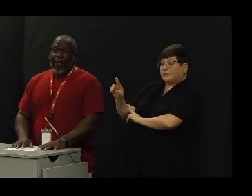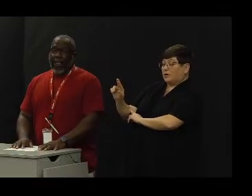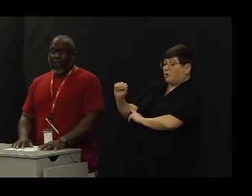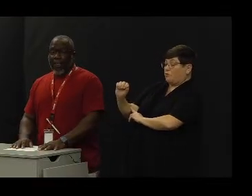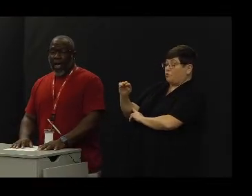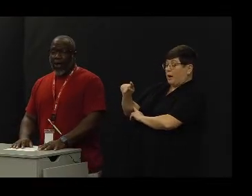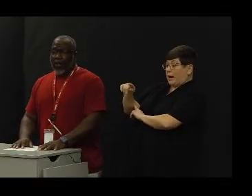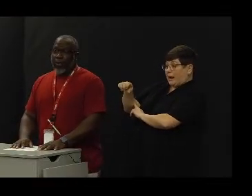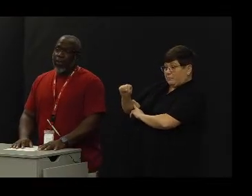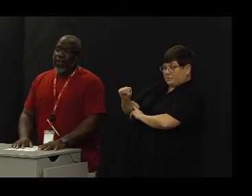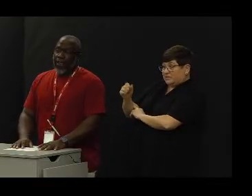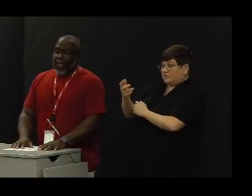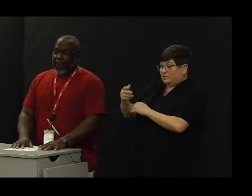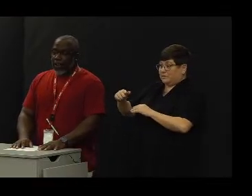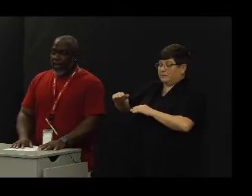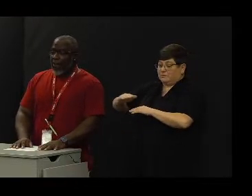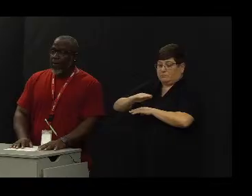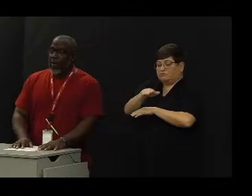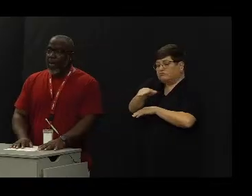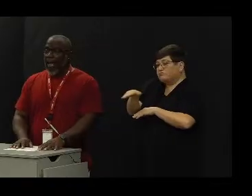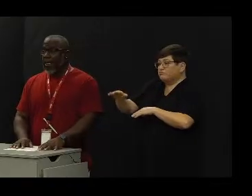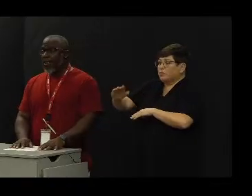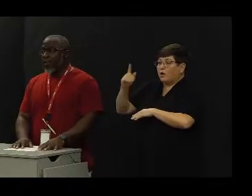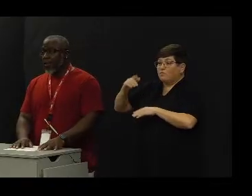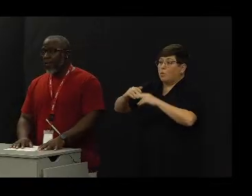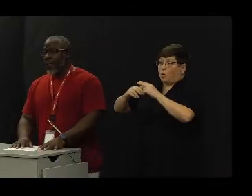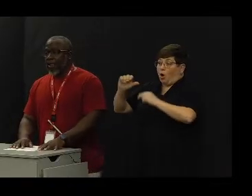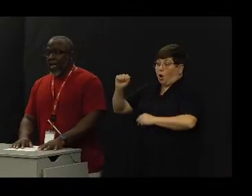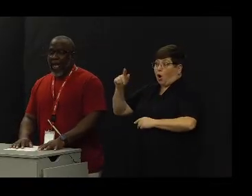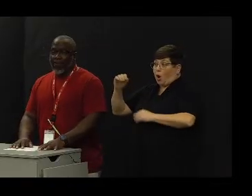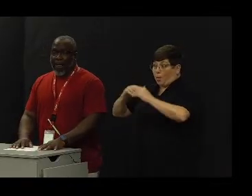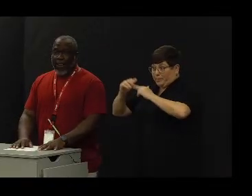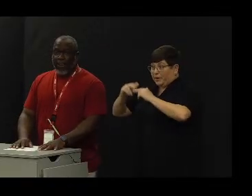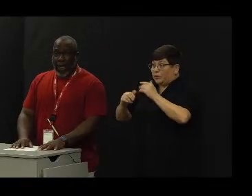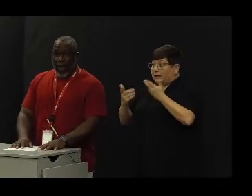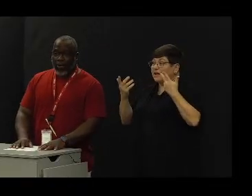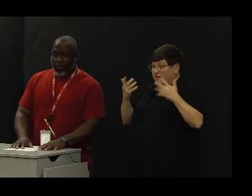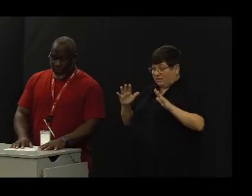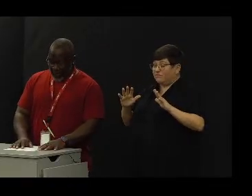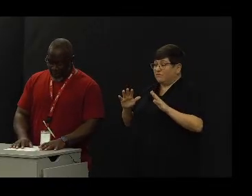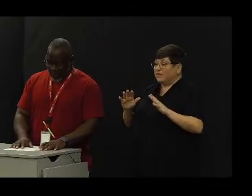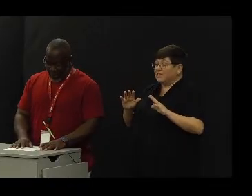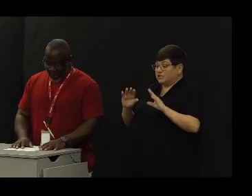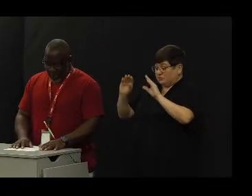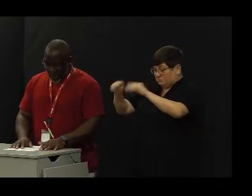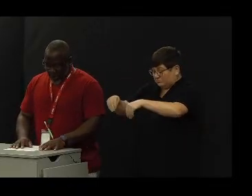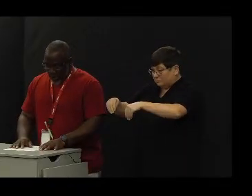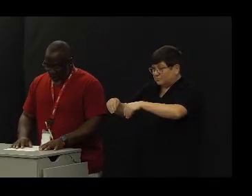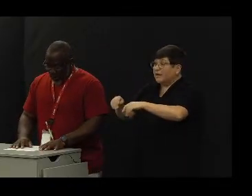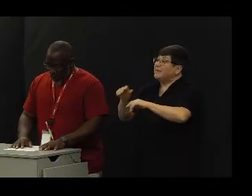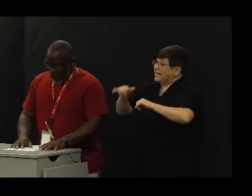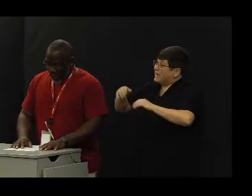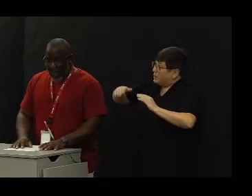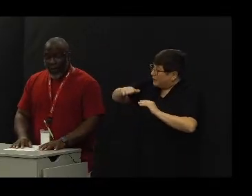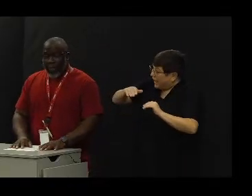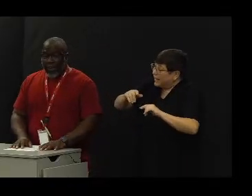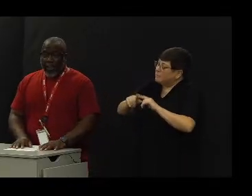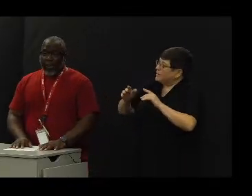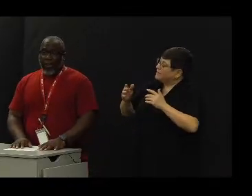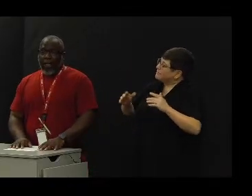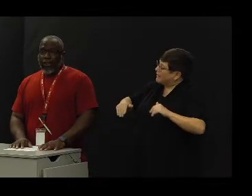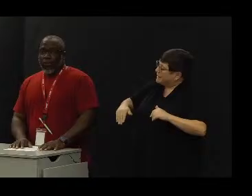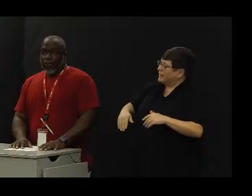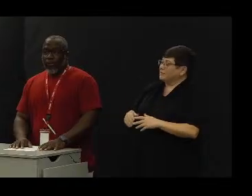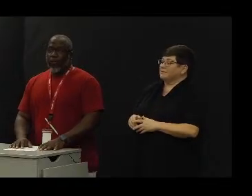have been installed. They still have to be painted, but they have been installed. We're waiting on the